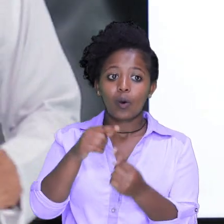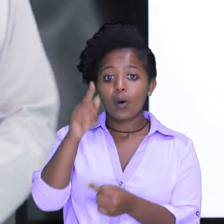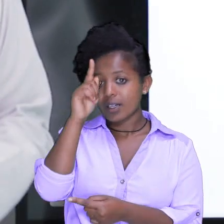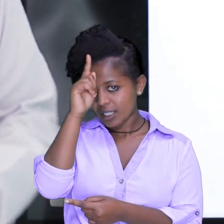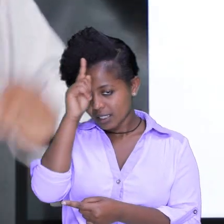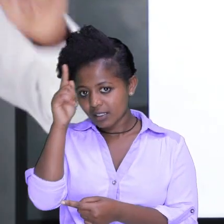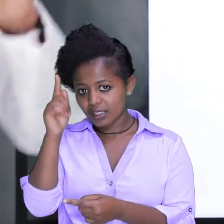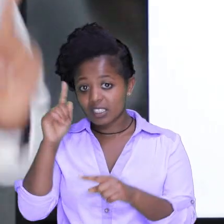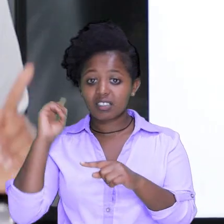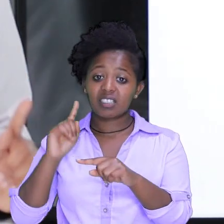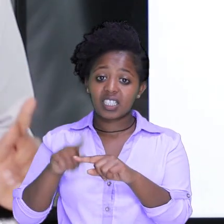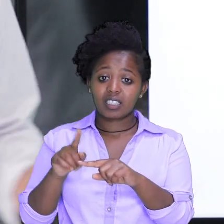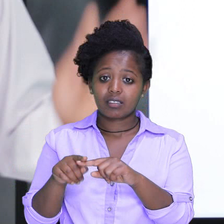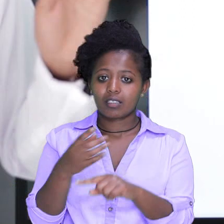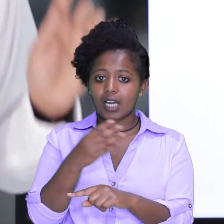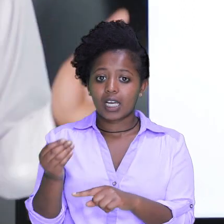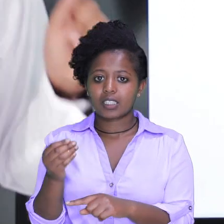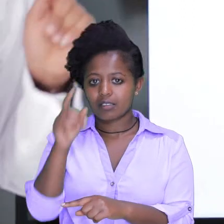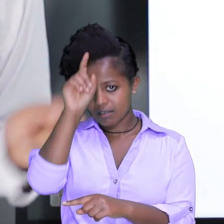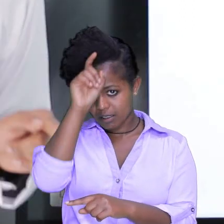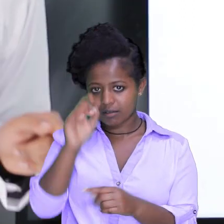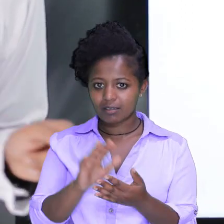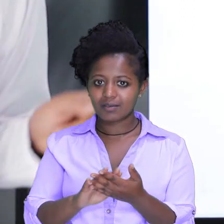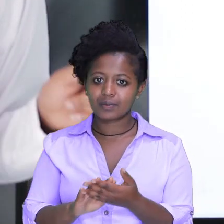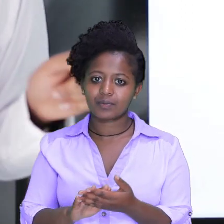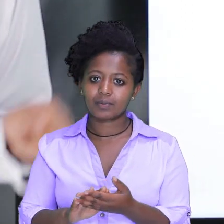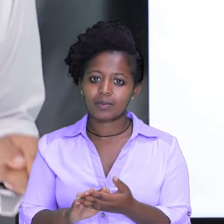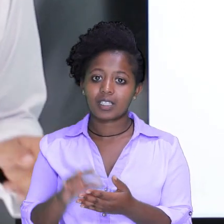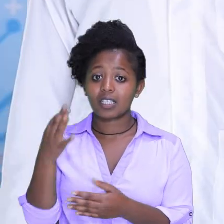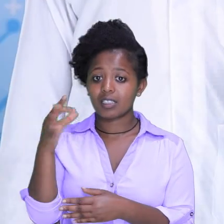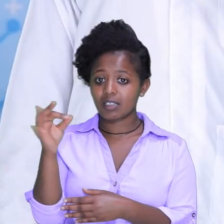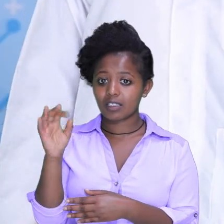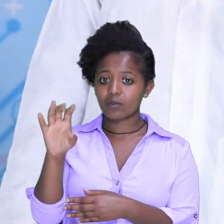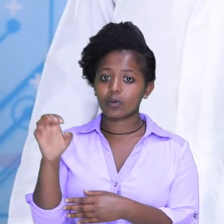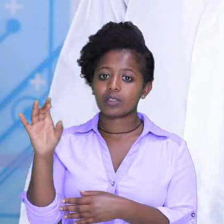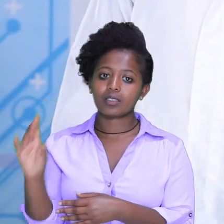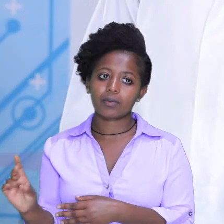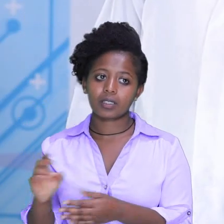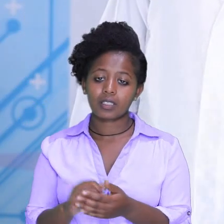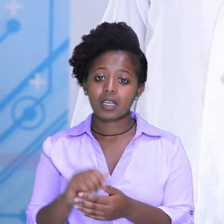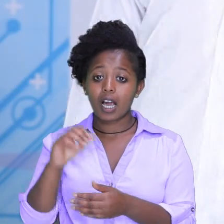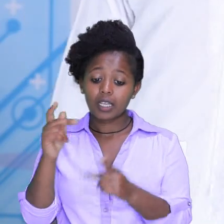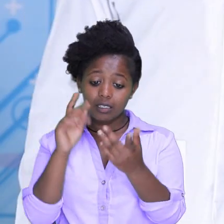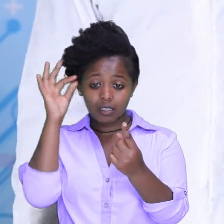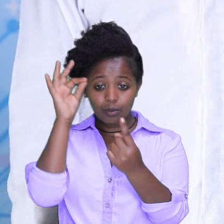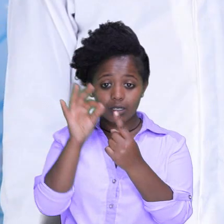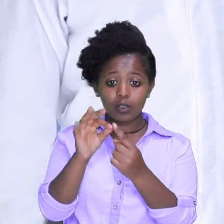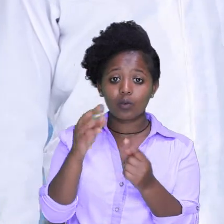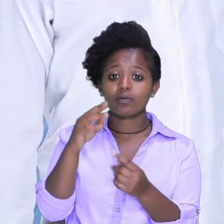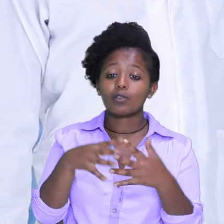Turkey. This was the plan of USA in 1947. Another plan of USA